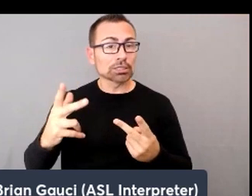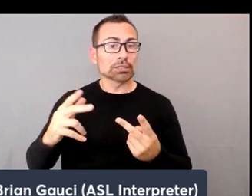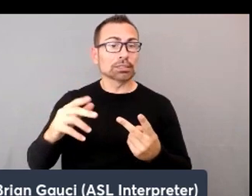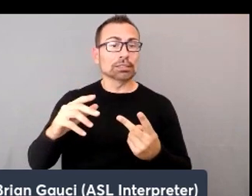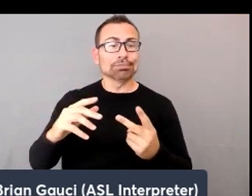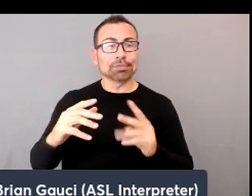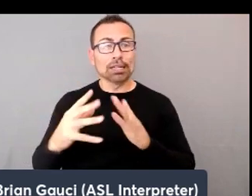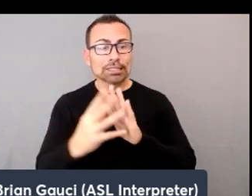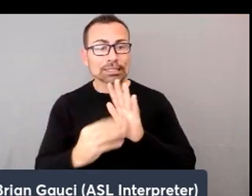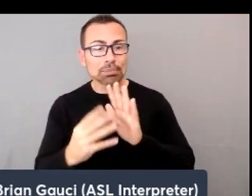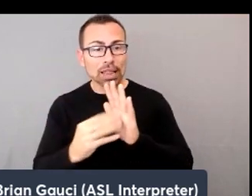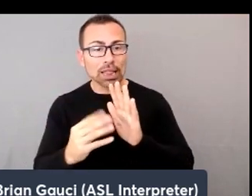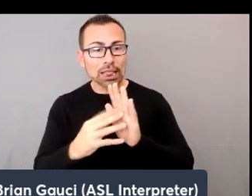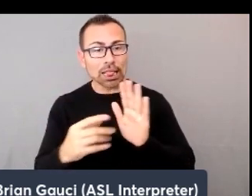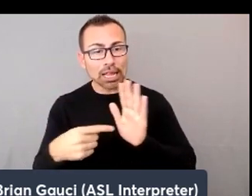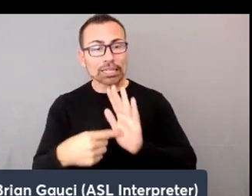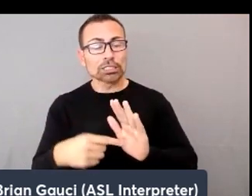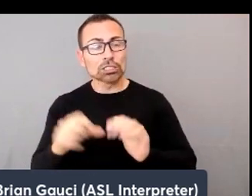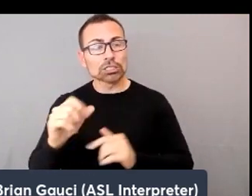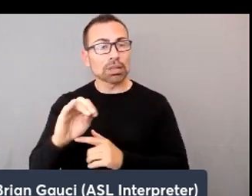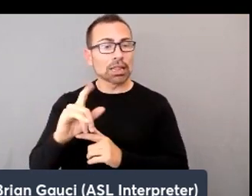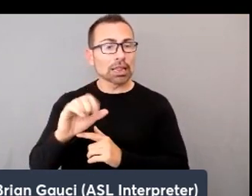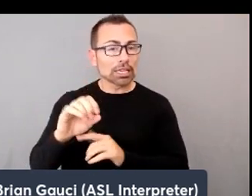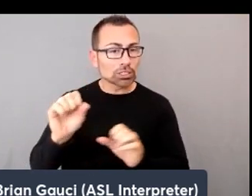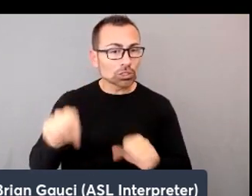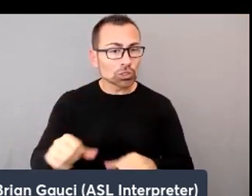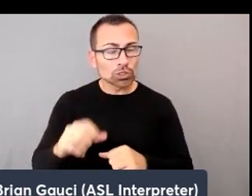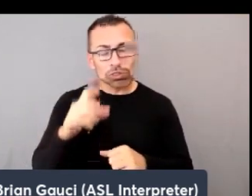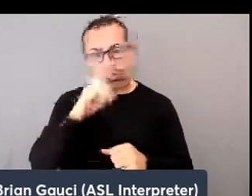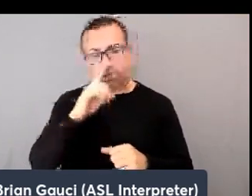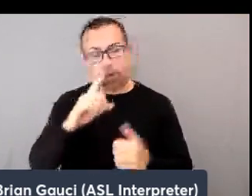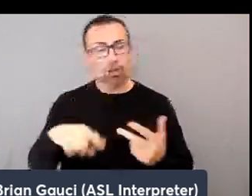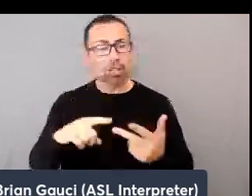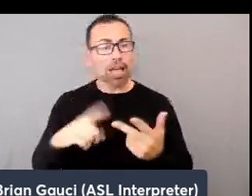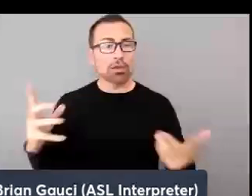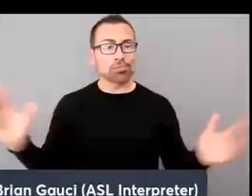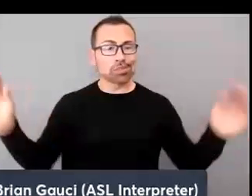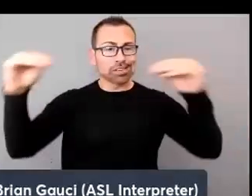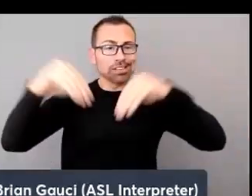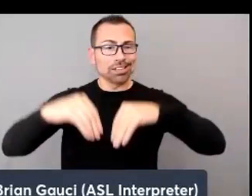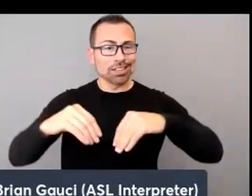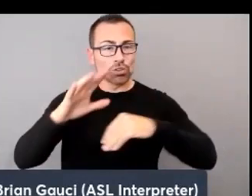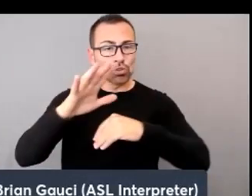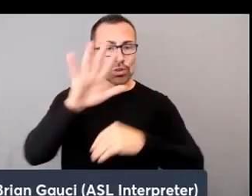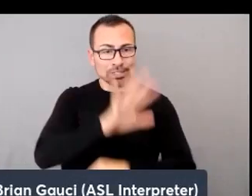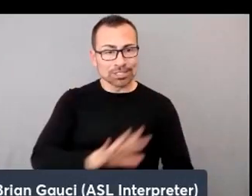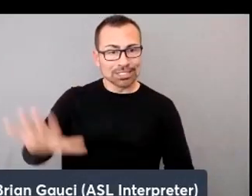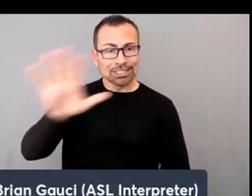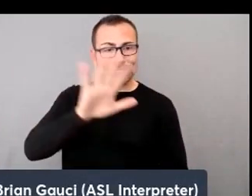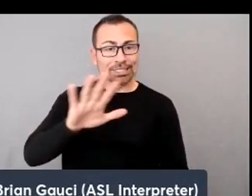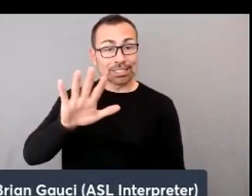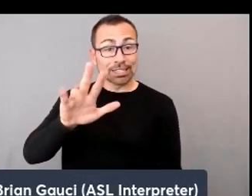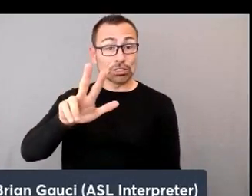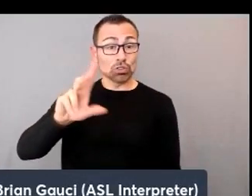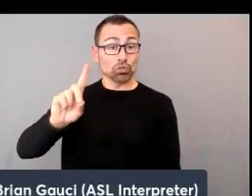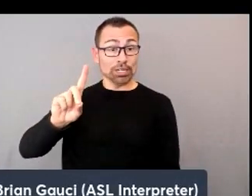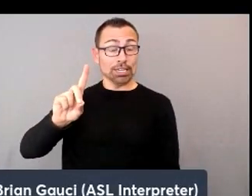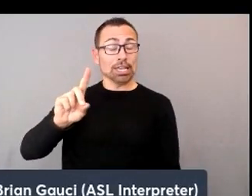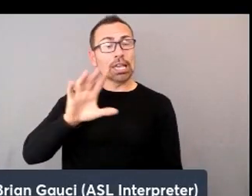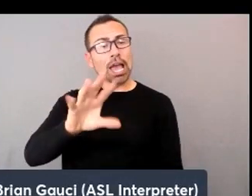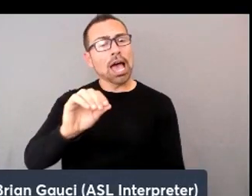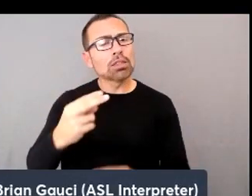then put it together with in your 3D scene and then utilize the